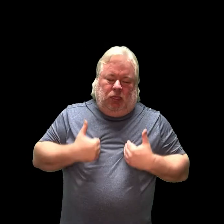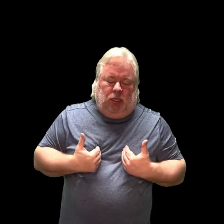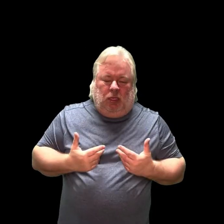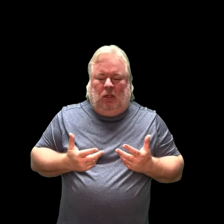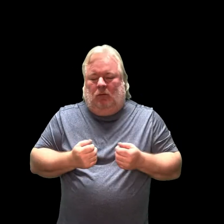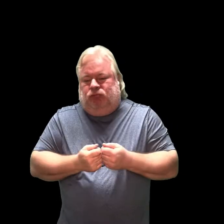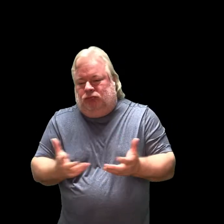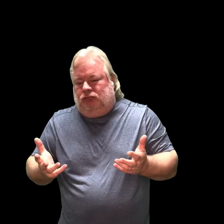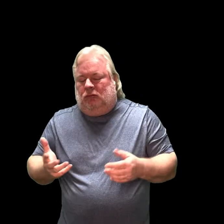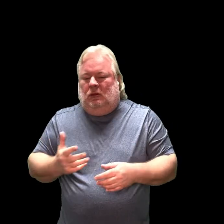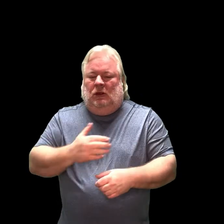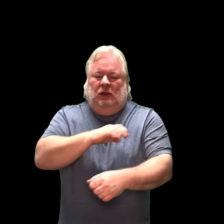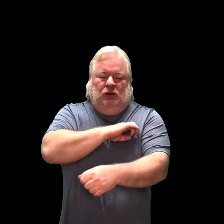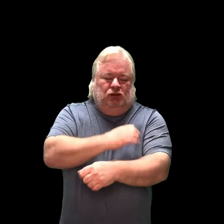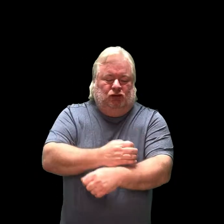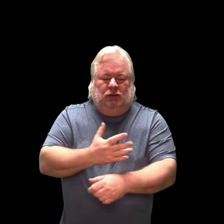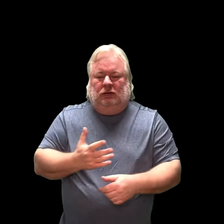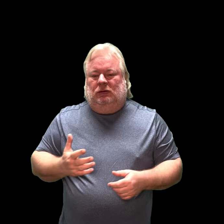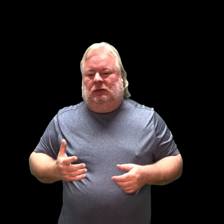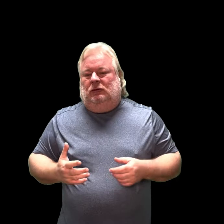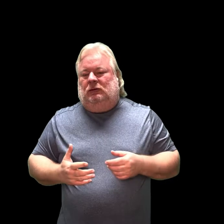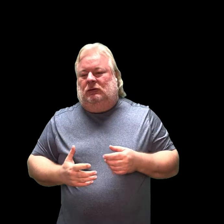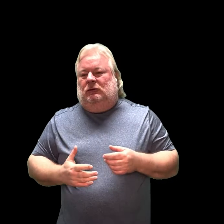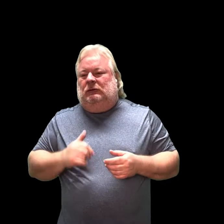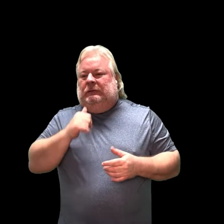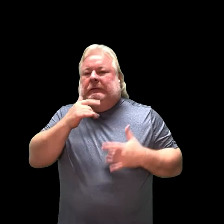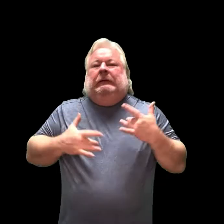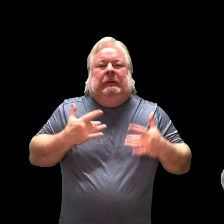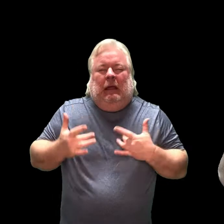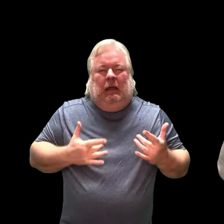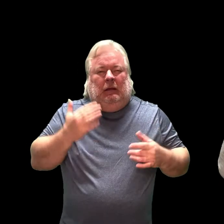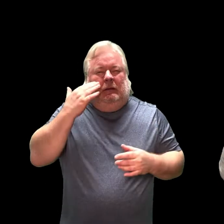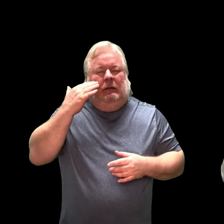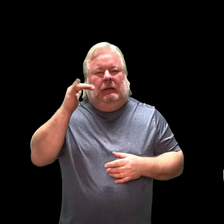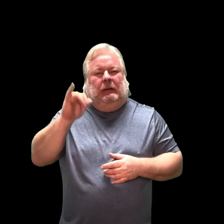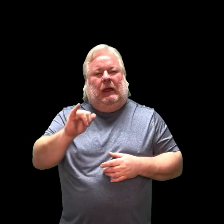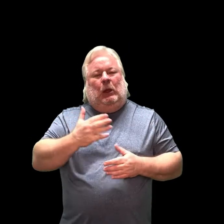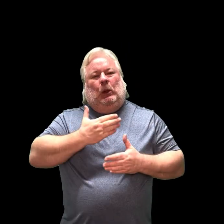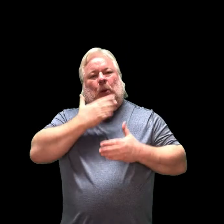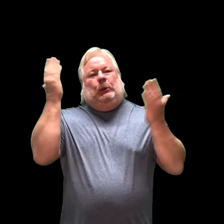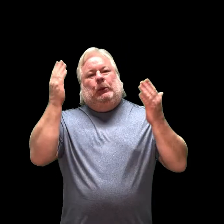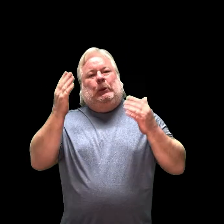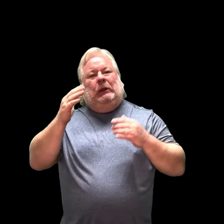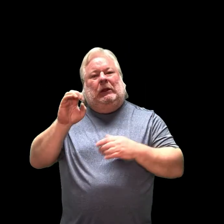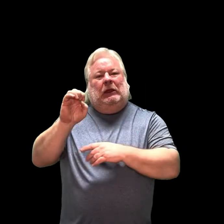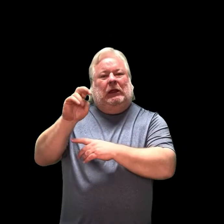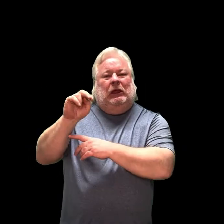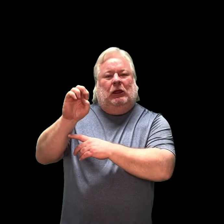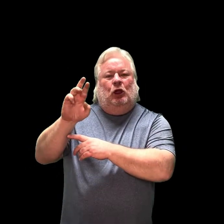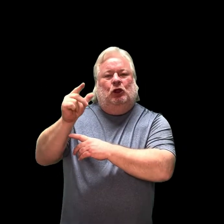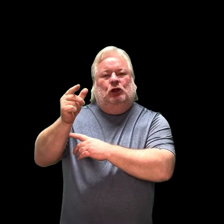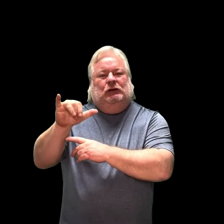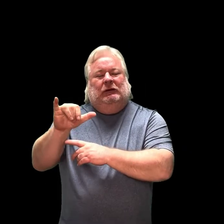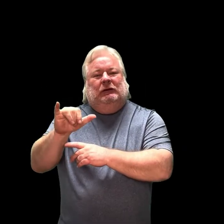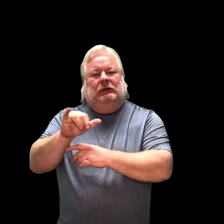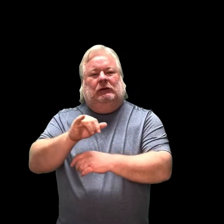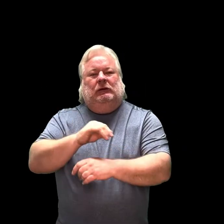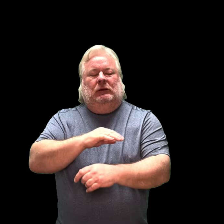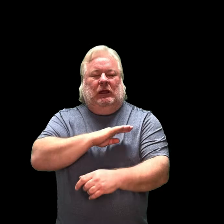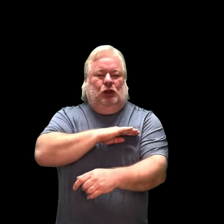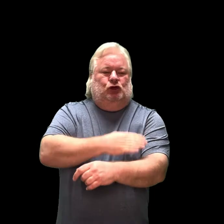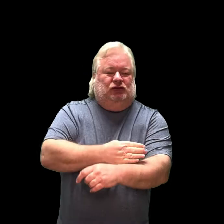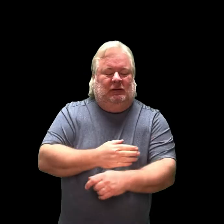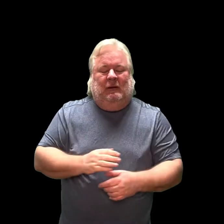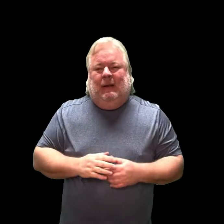much energy, you just feel really tired. So it's that lack of energy and